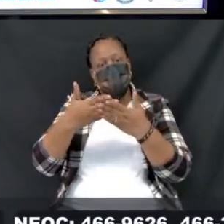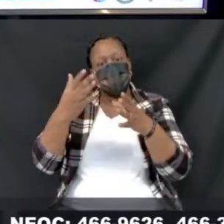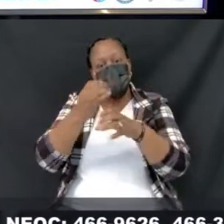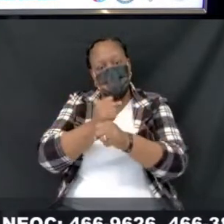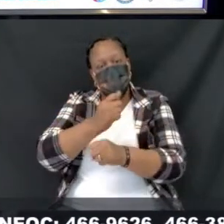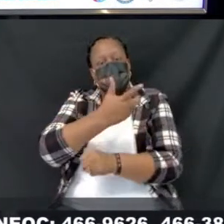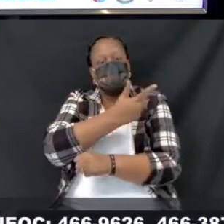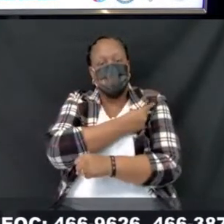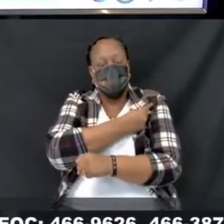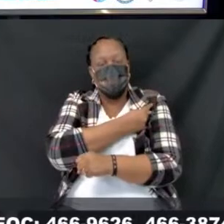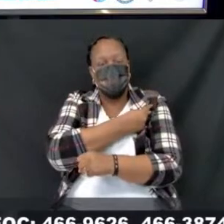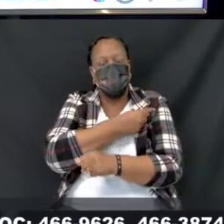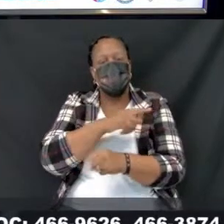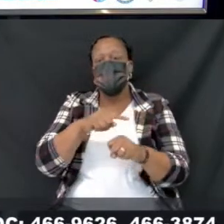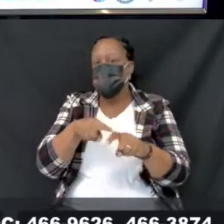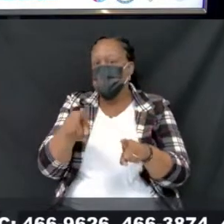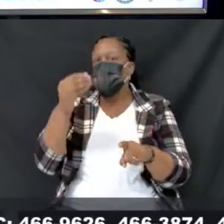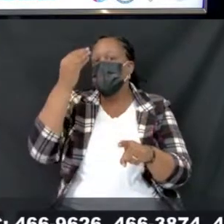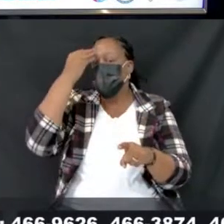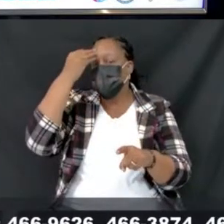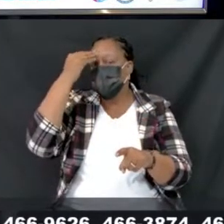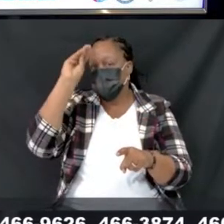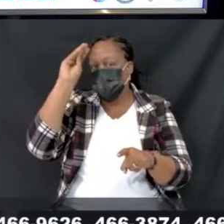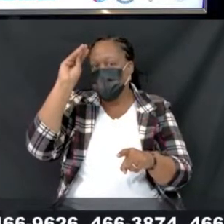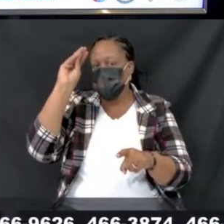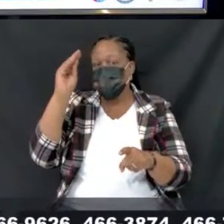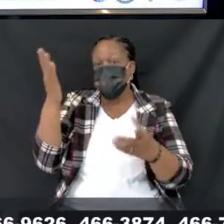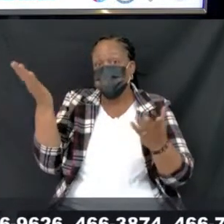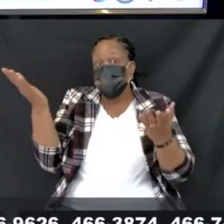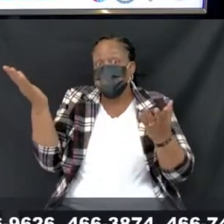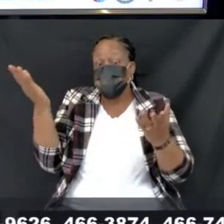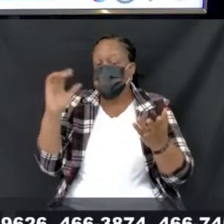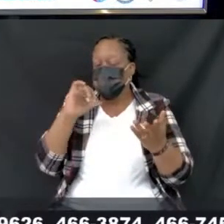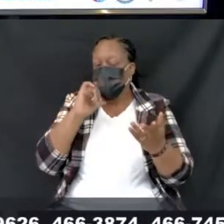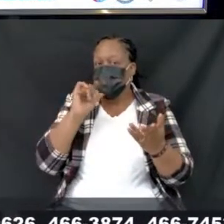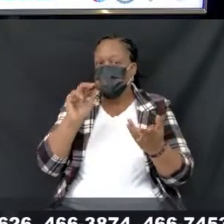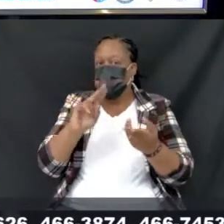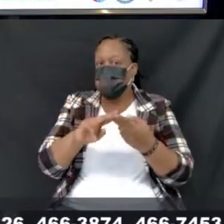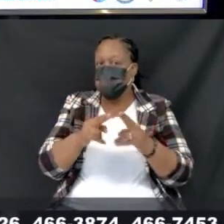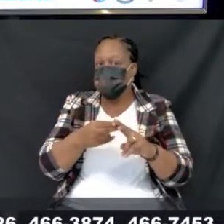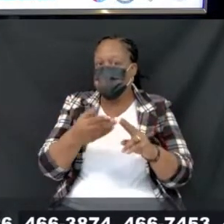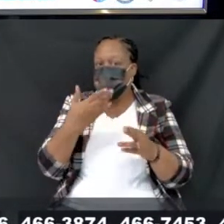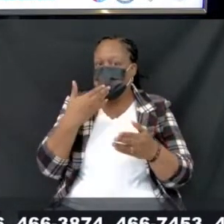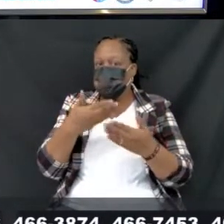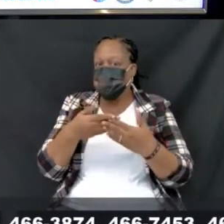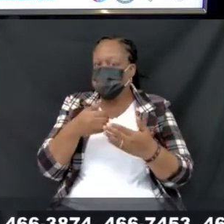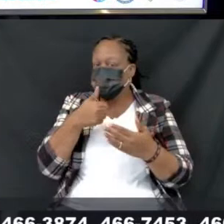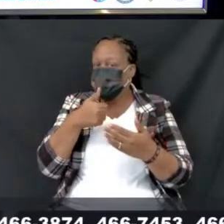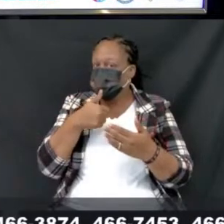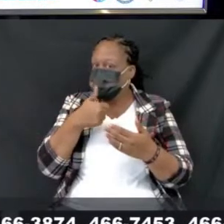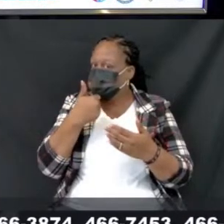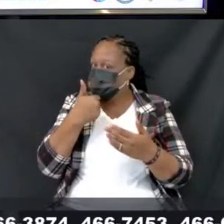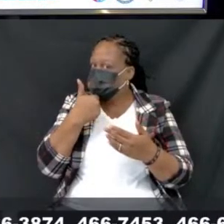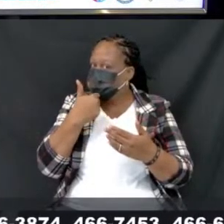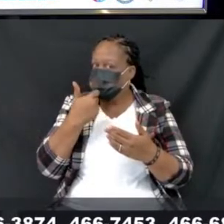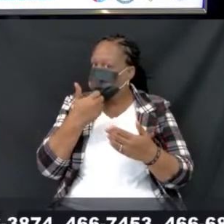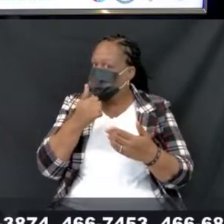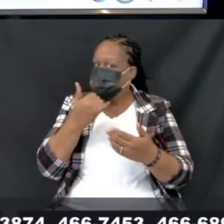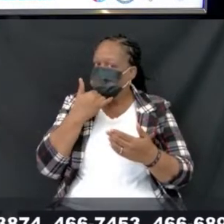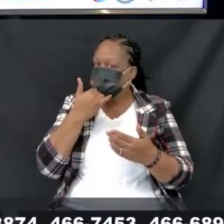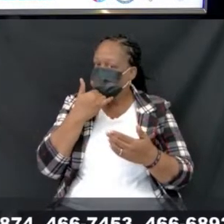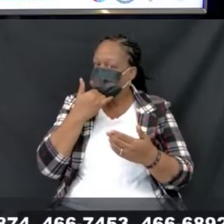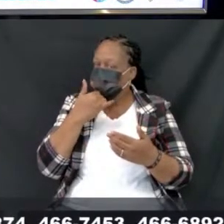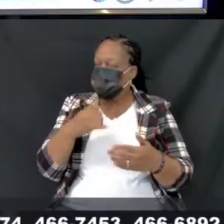safe manner. So I want to put that out there. The president would have bring a delegation